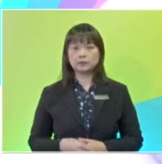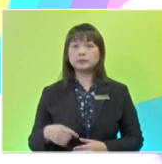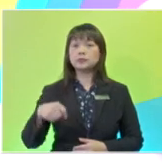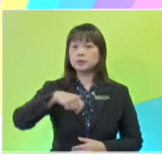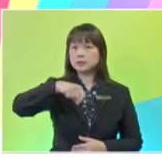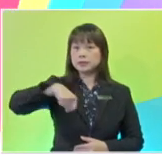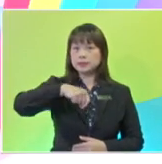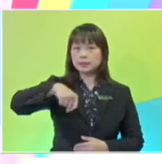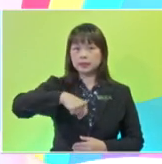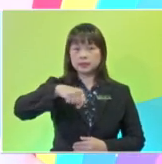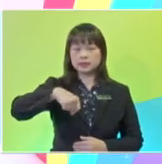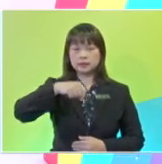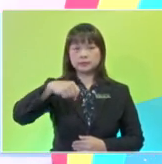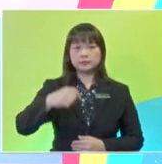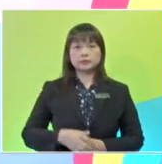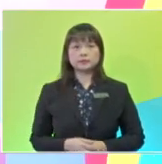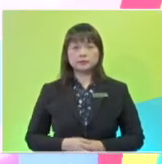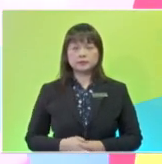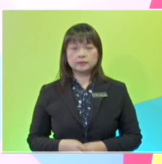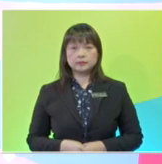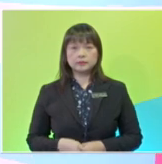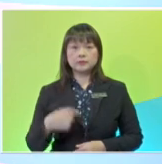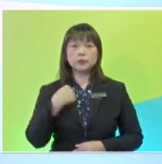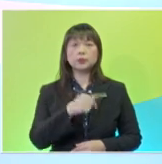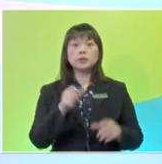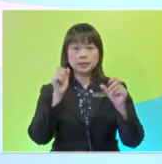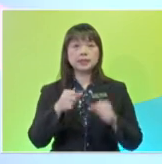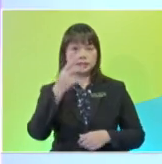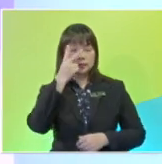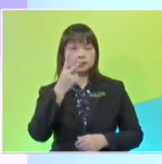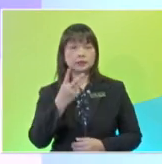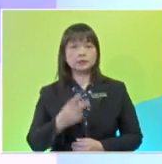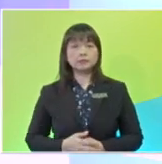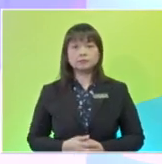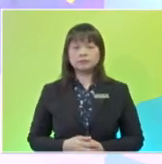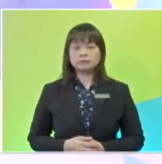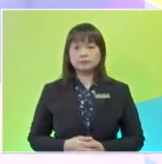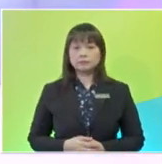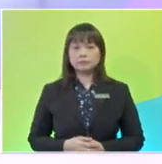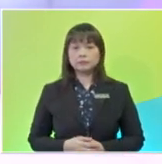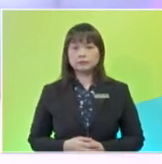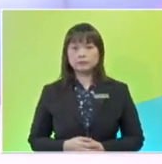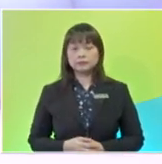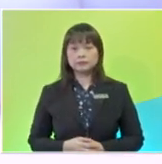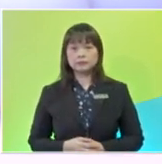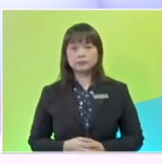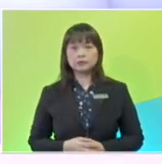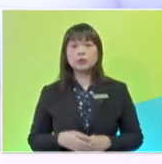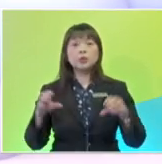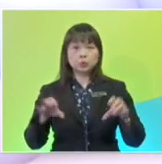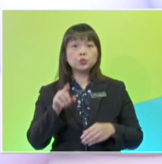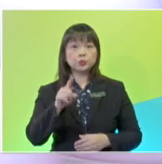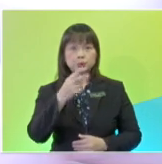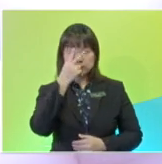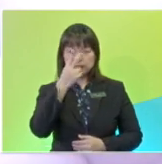So as we stir, we could see the color changing a bit. Yeah, okay. And but do you see sugars